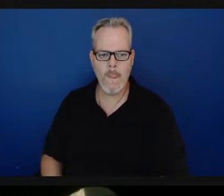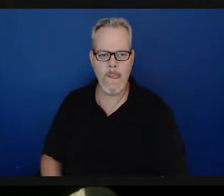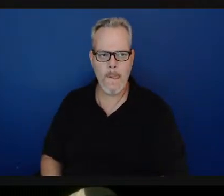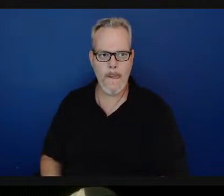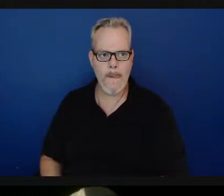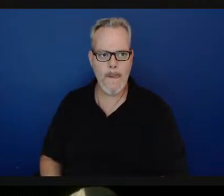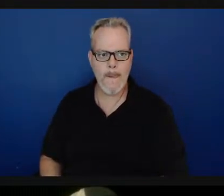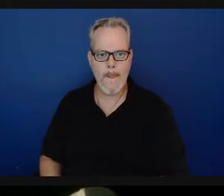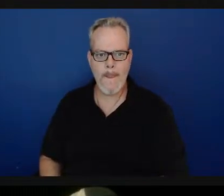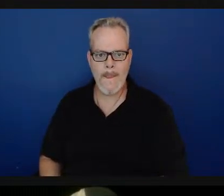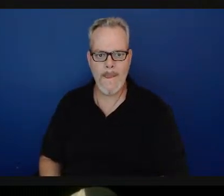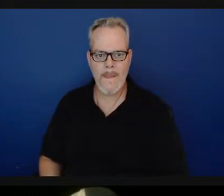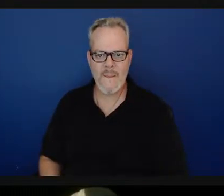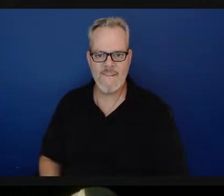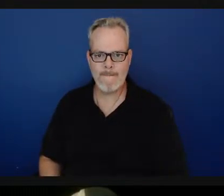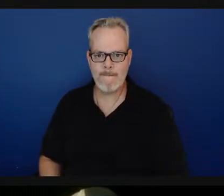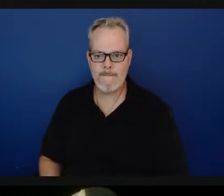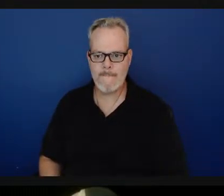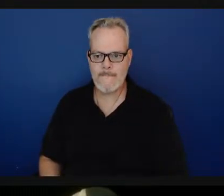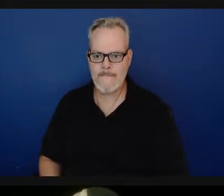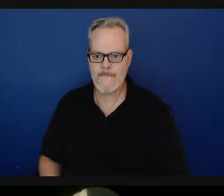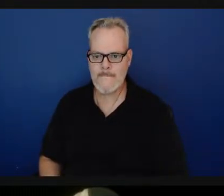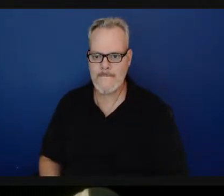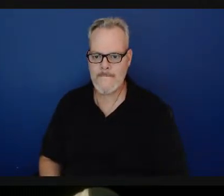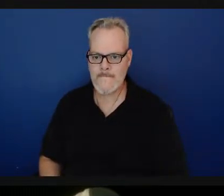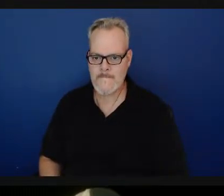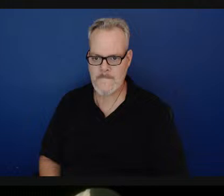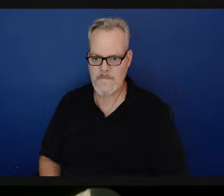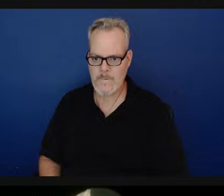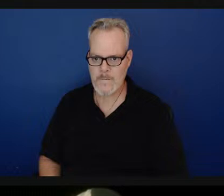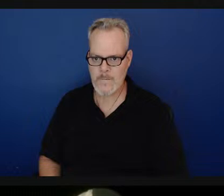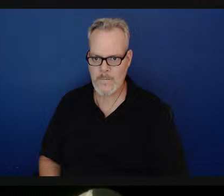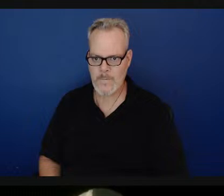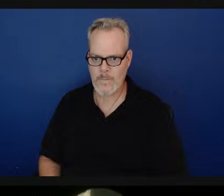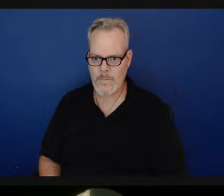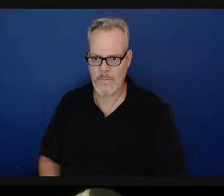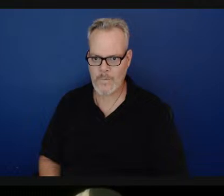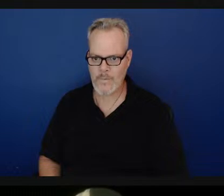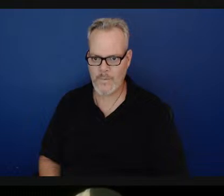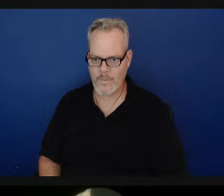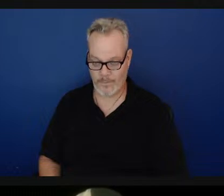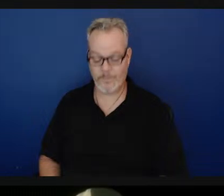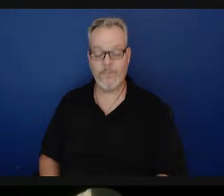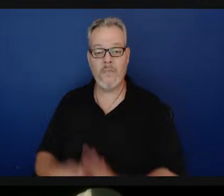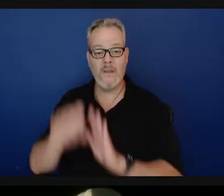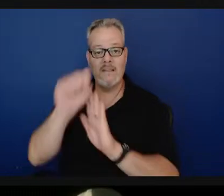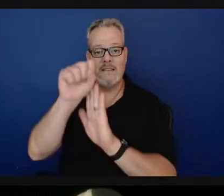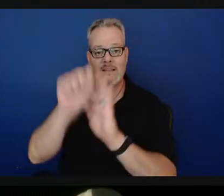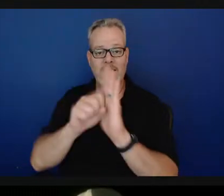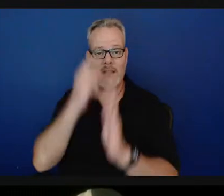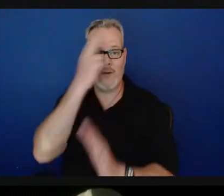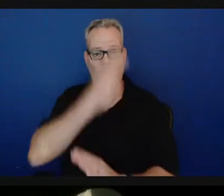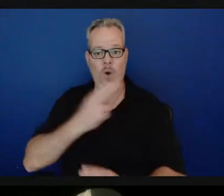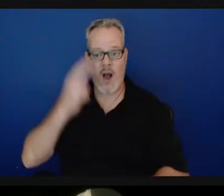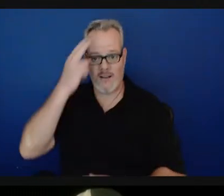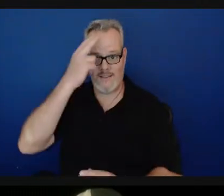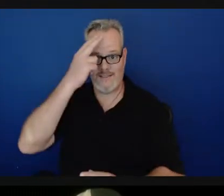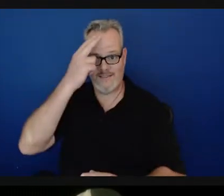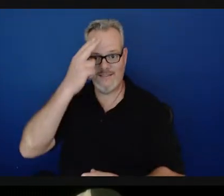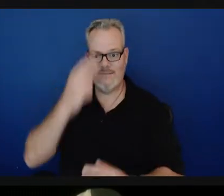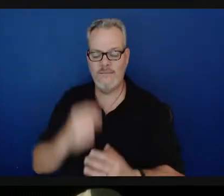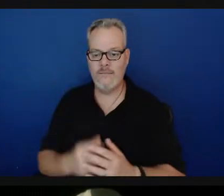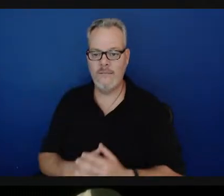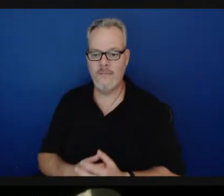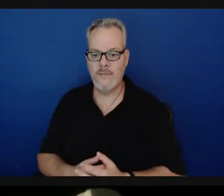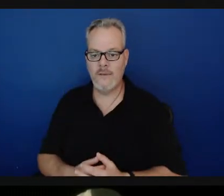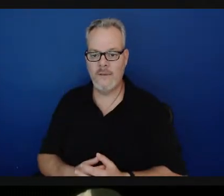Try to click some of these buttons. Here we go. All right, so this is the state of Hawaii air quality page,